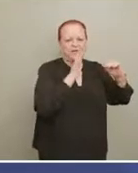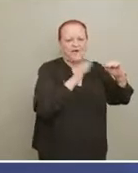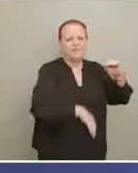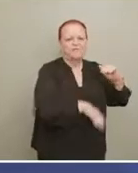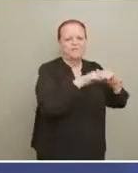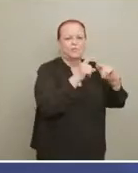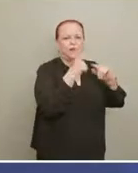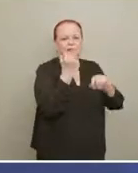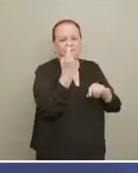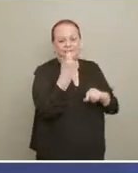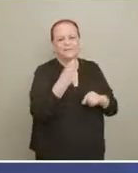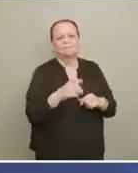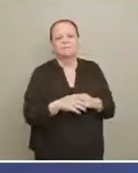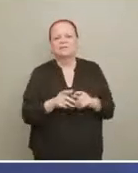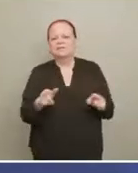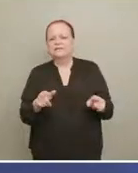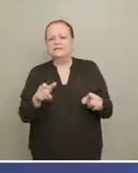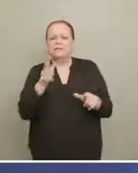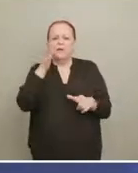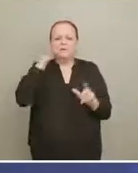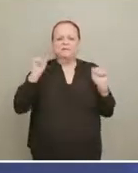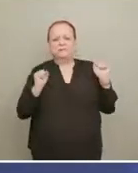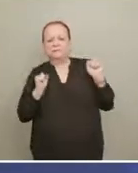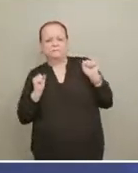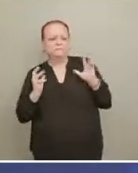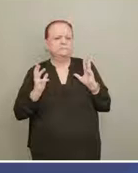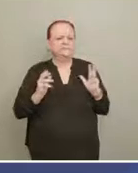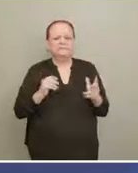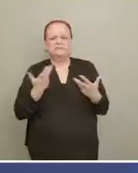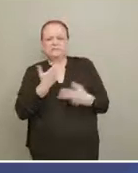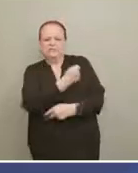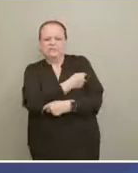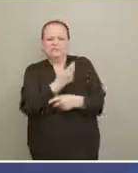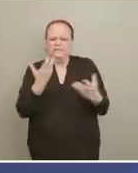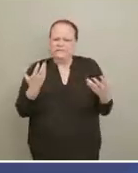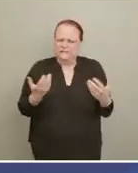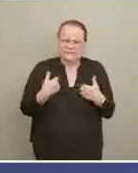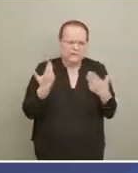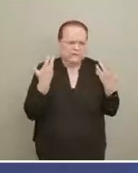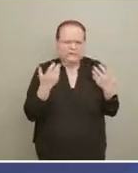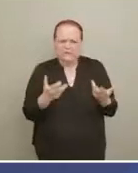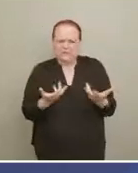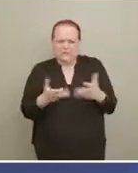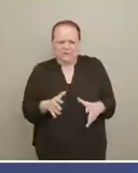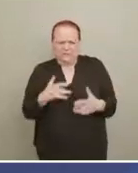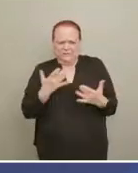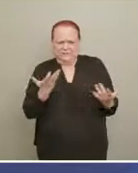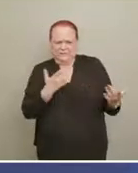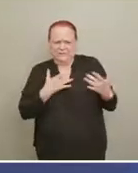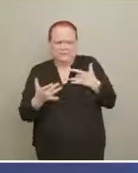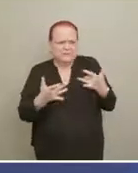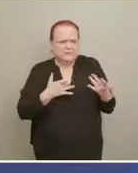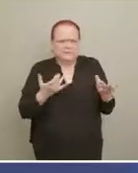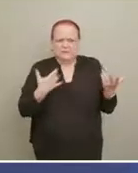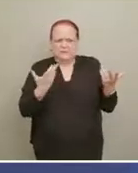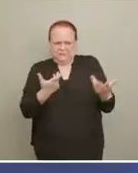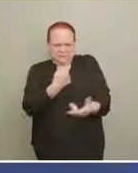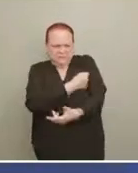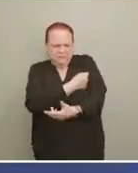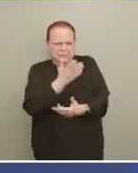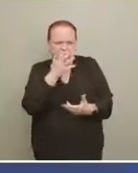are hesitant in making decision to vaccinate the children is really have a conversation with your